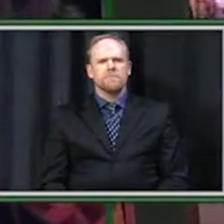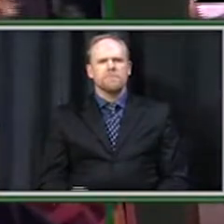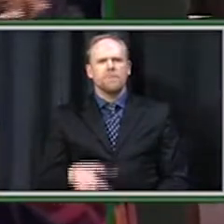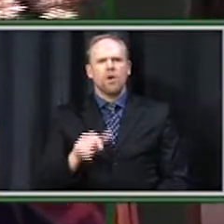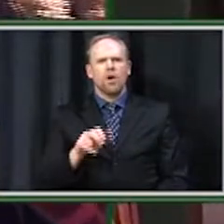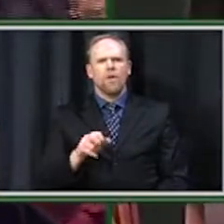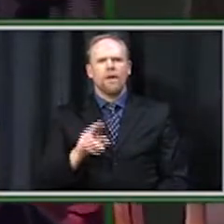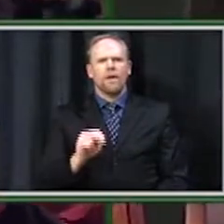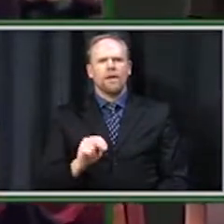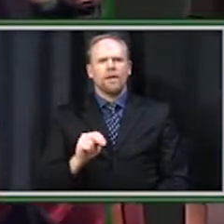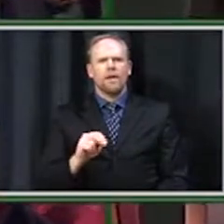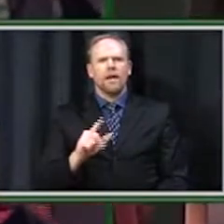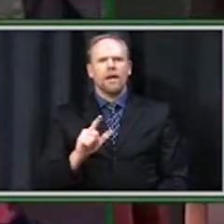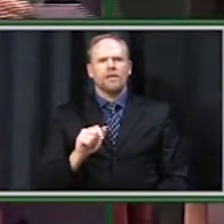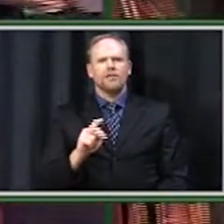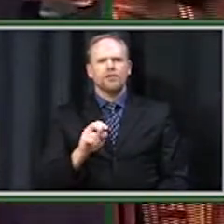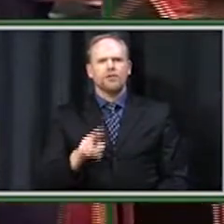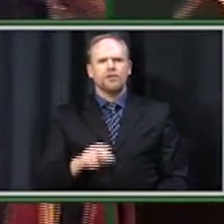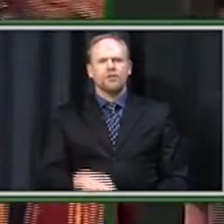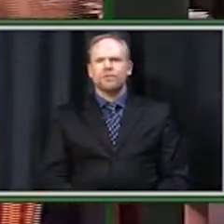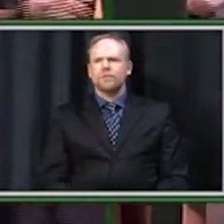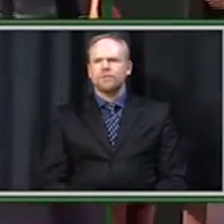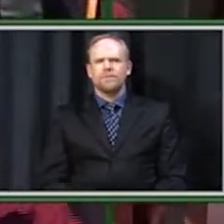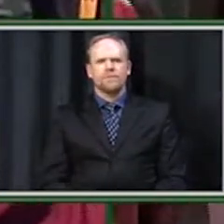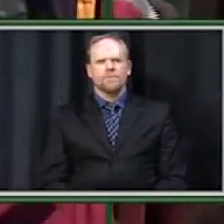Lauren Blazer.